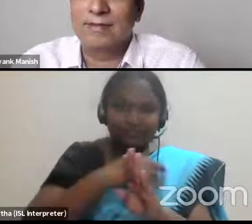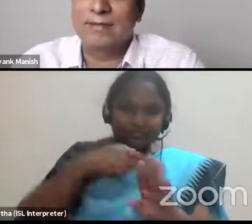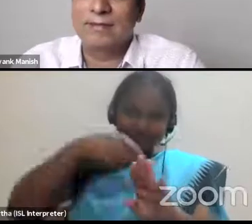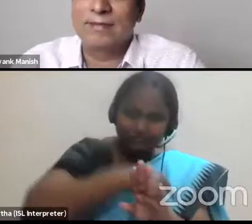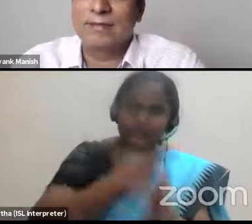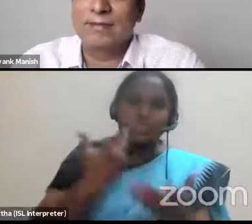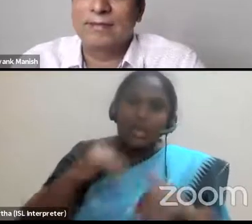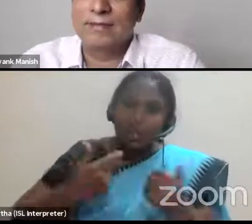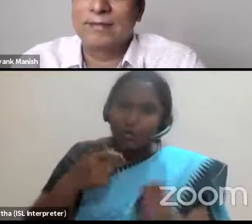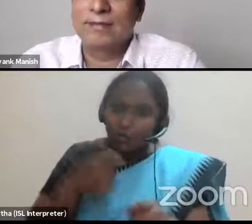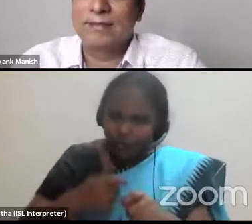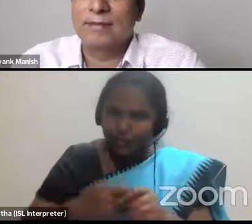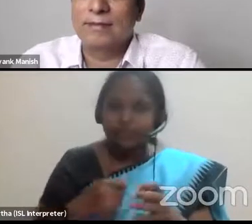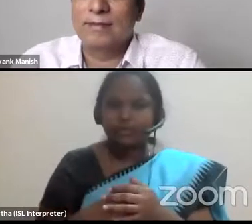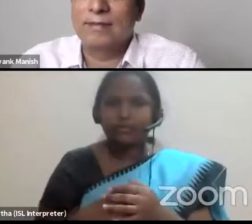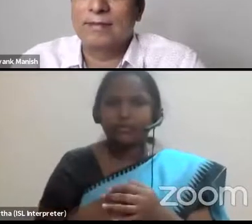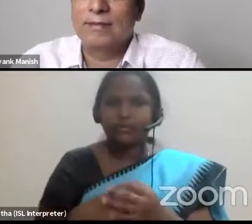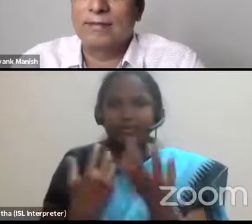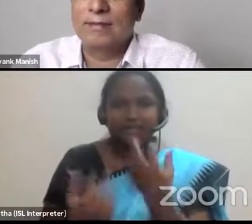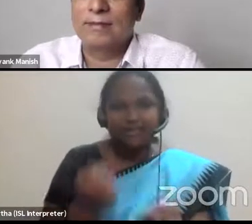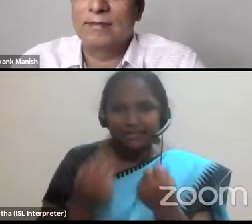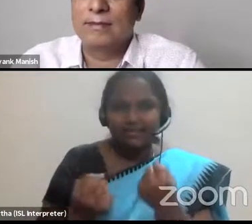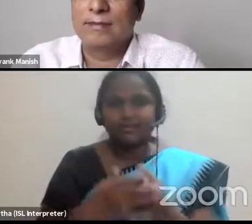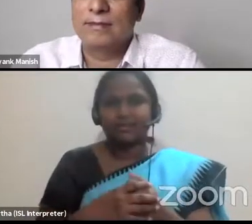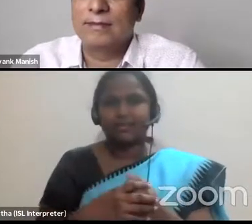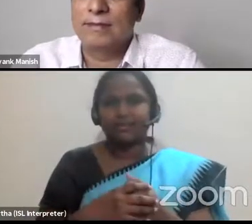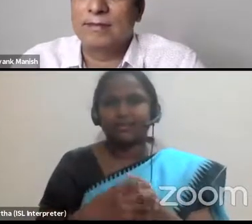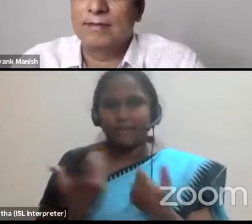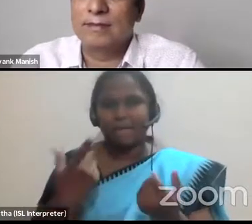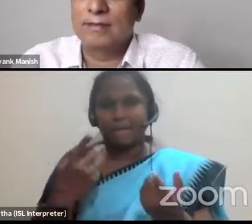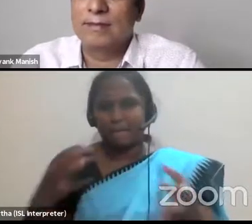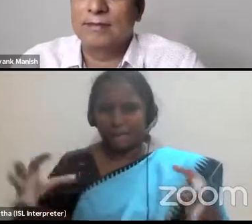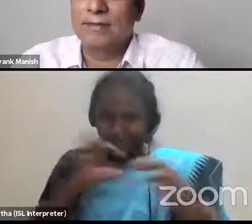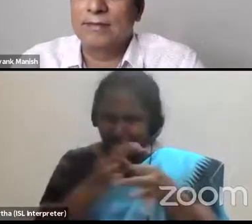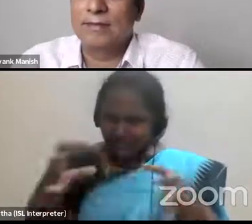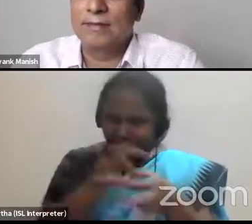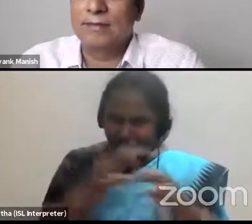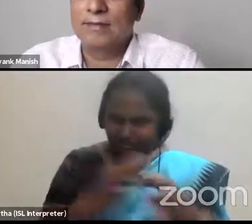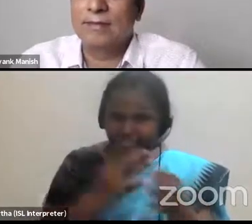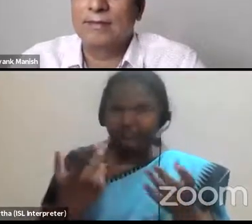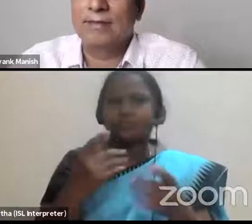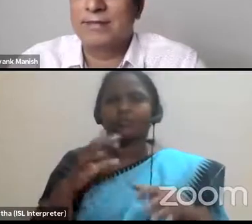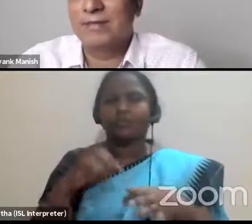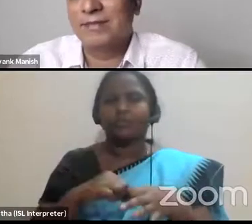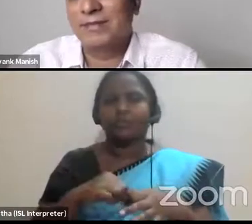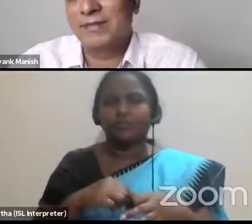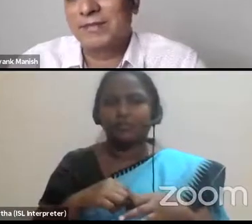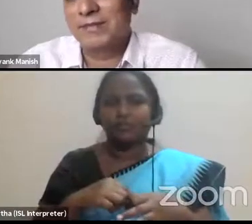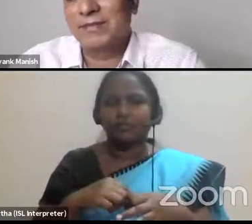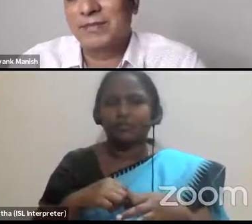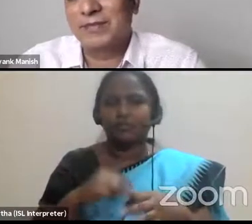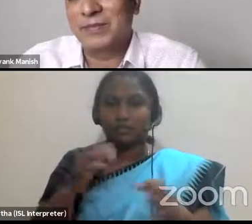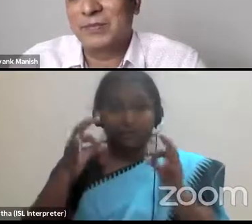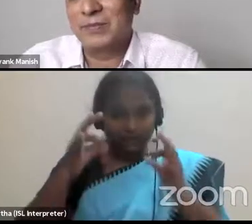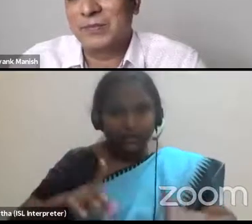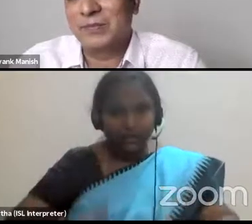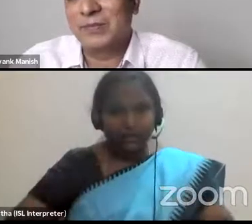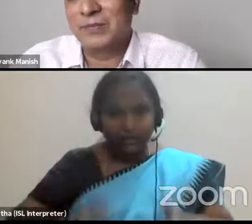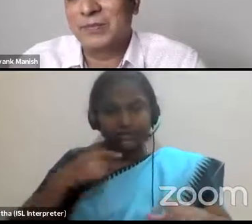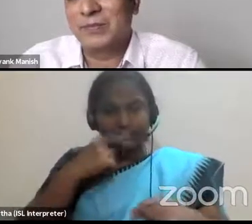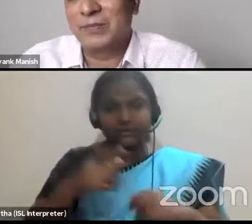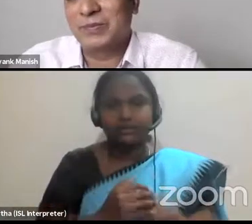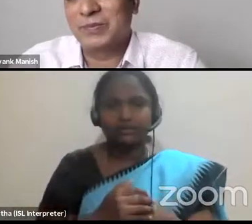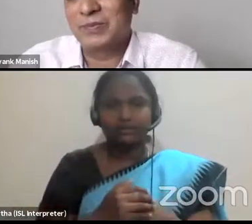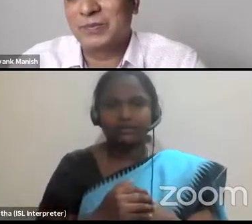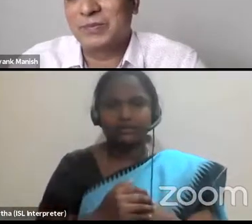that work? How did you get that to kind of match the authenticity of a real life Hussein, right?